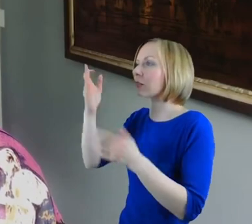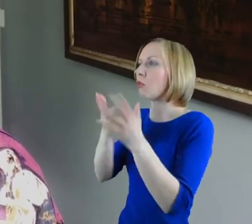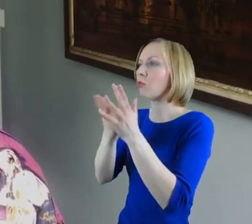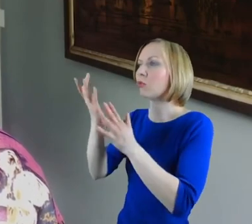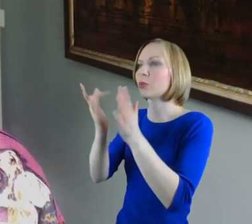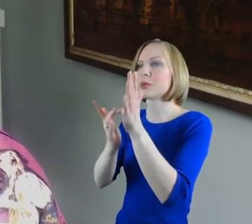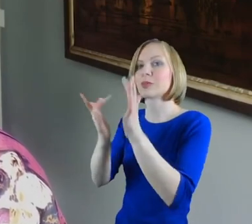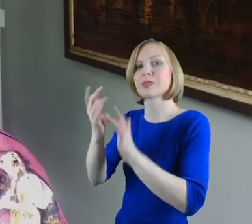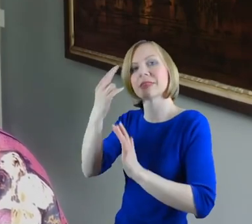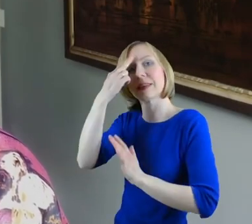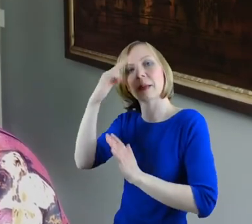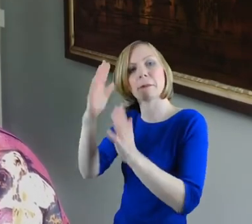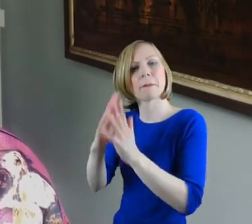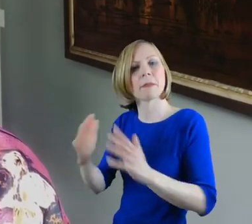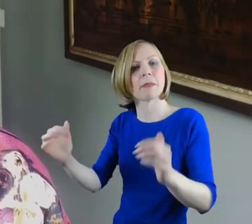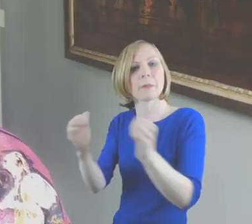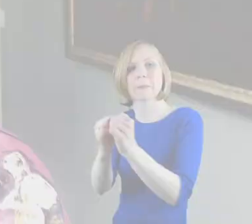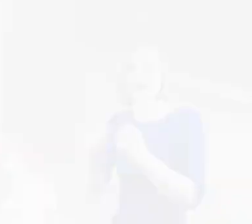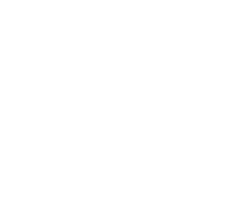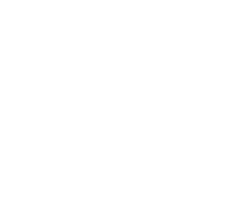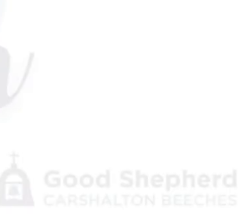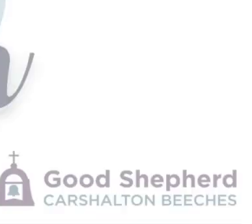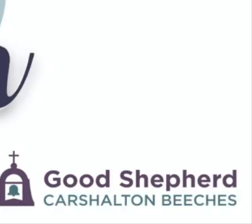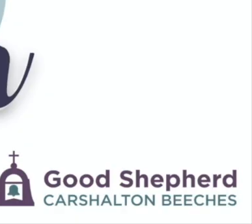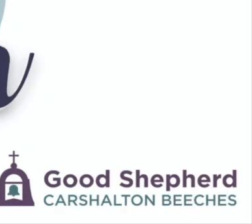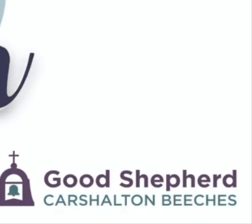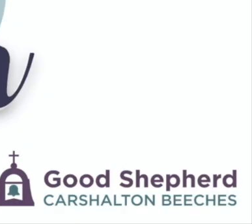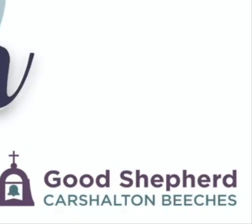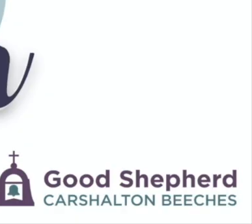in Jesus' name. Amen.